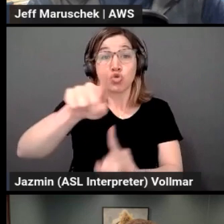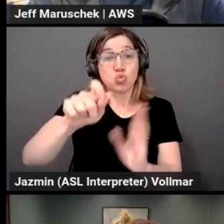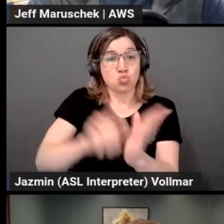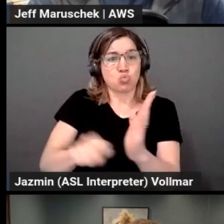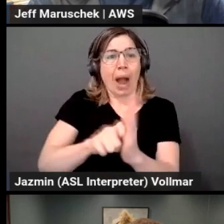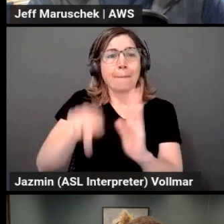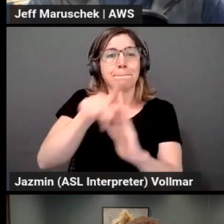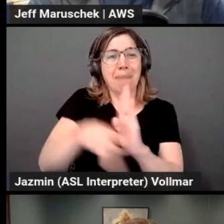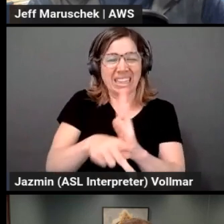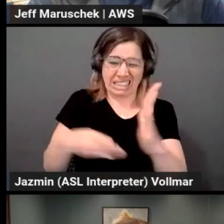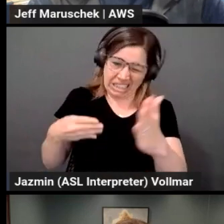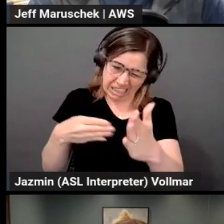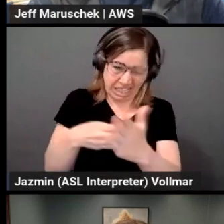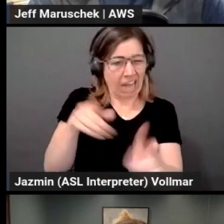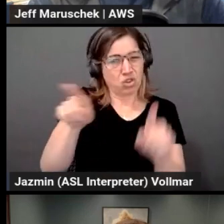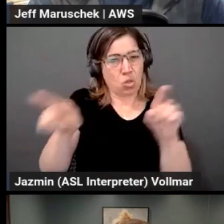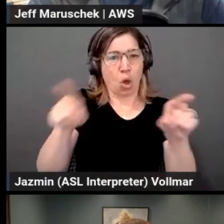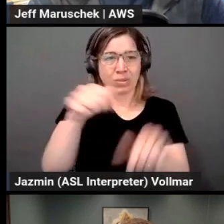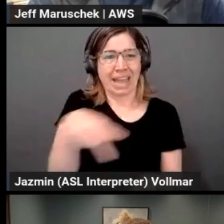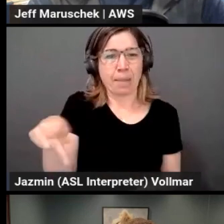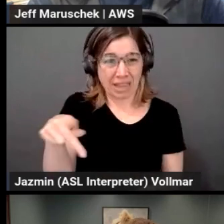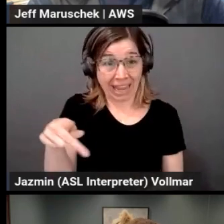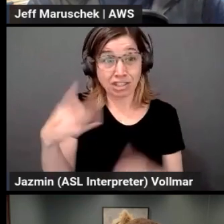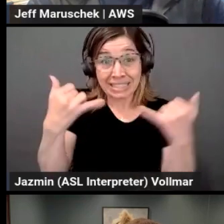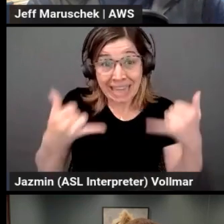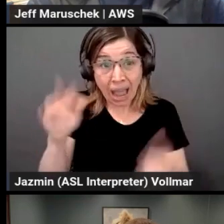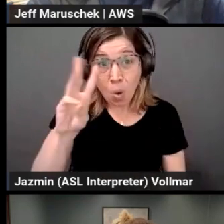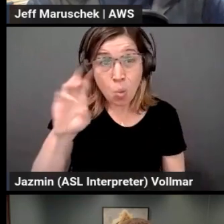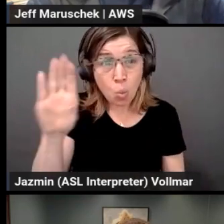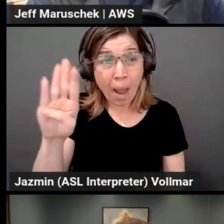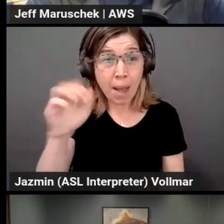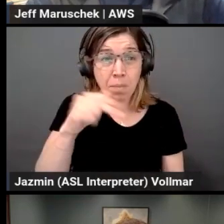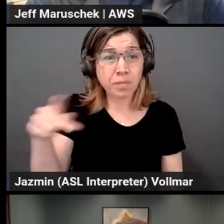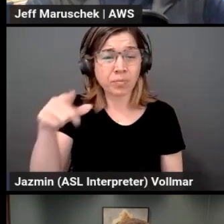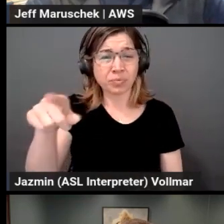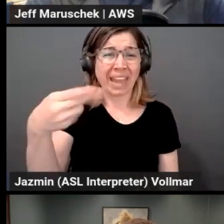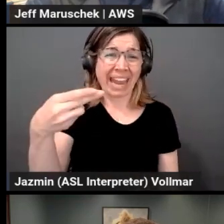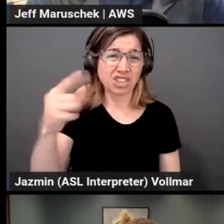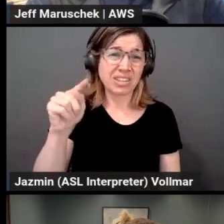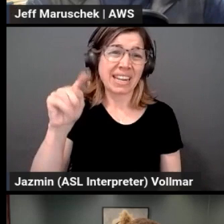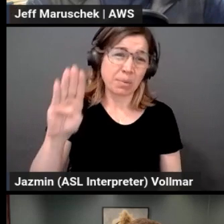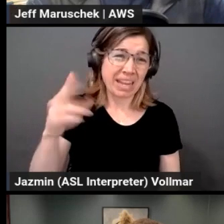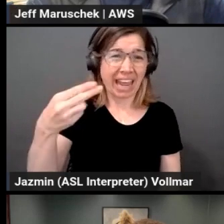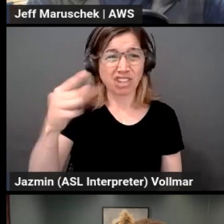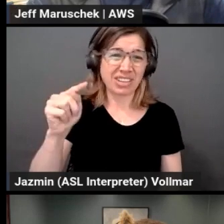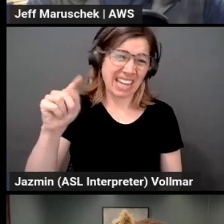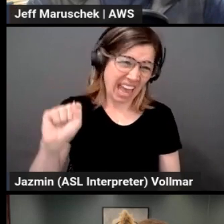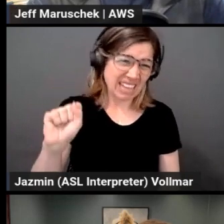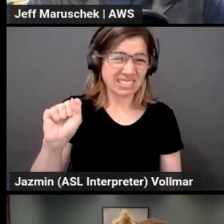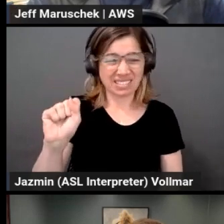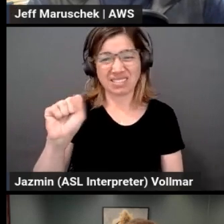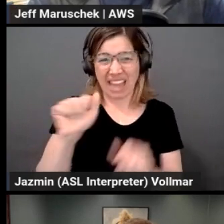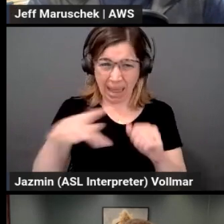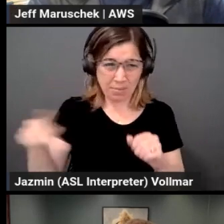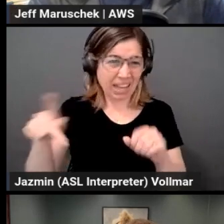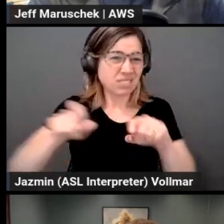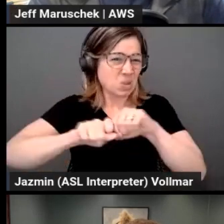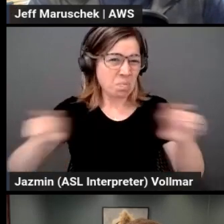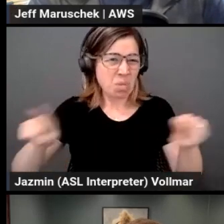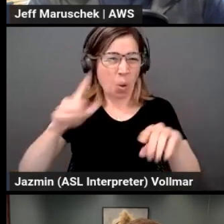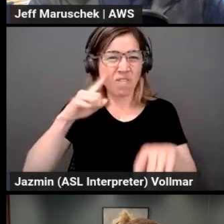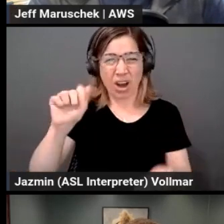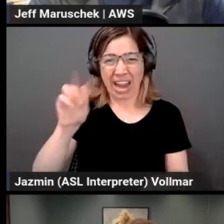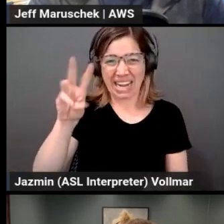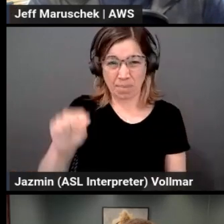applications. These are web applications today. So these are HTTP, HTTPS applications that are deployed on AWS. And